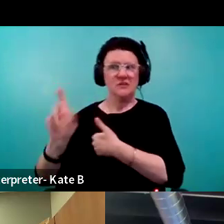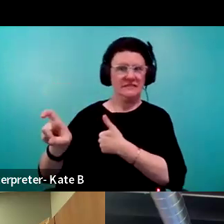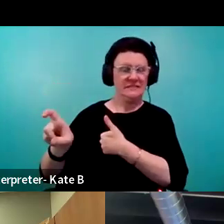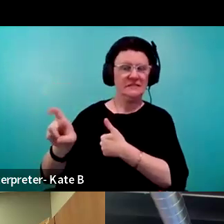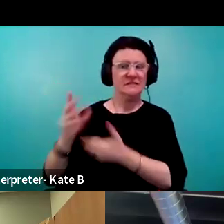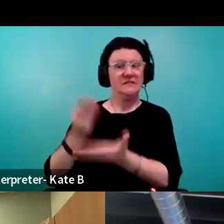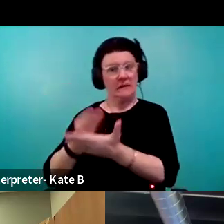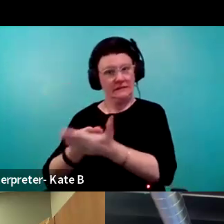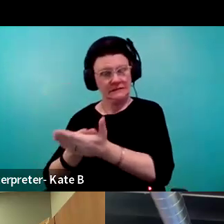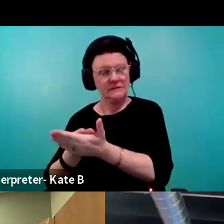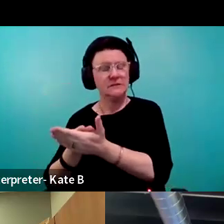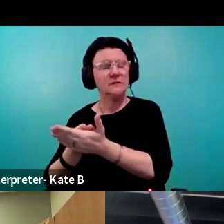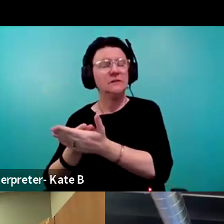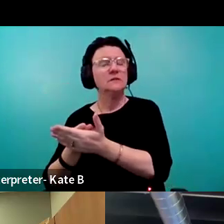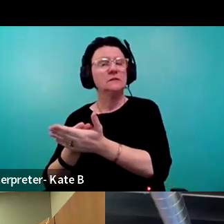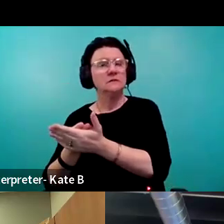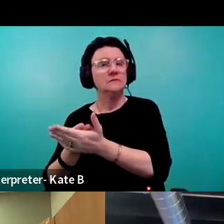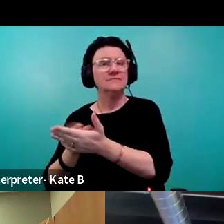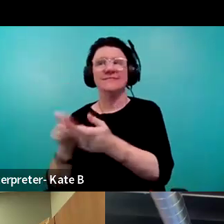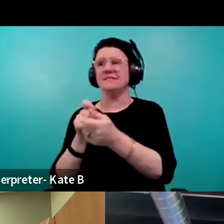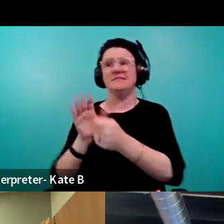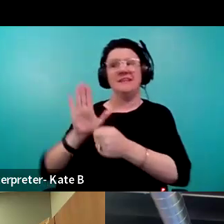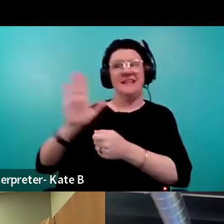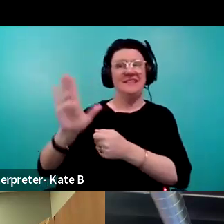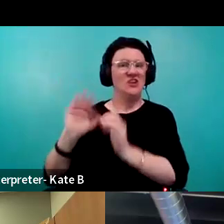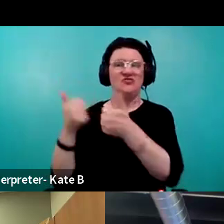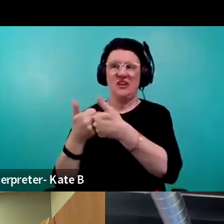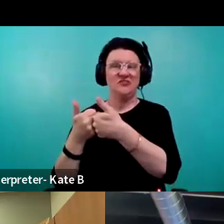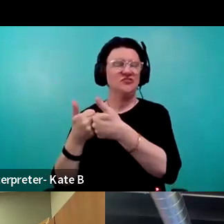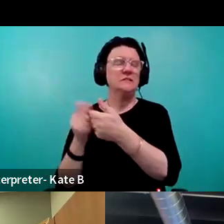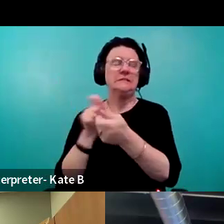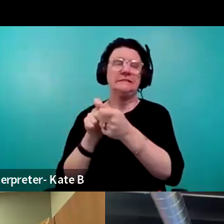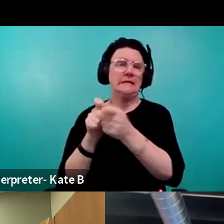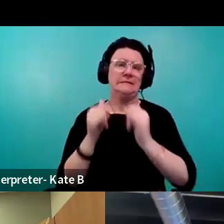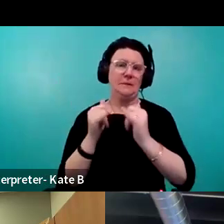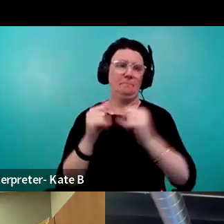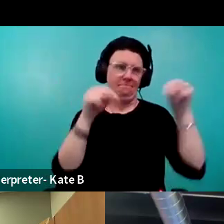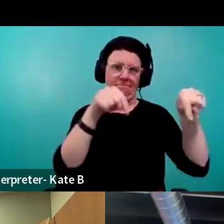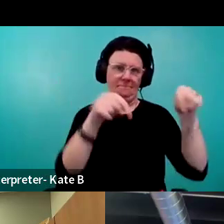their funding, and we have the same thing going here.